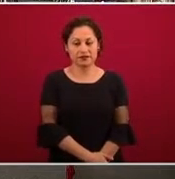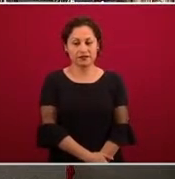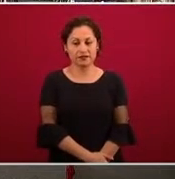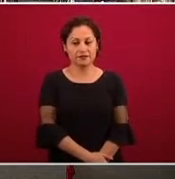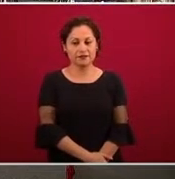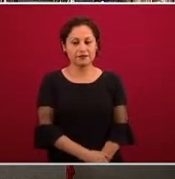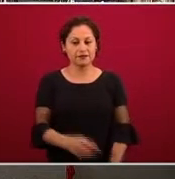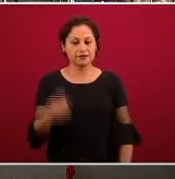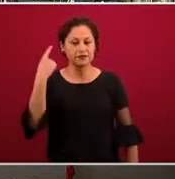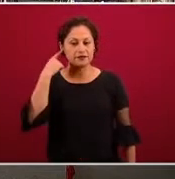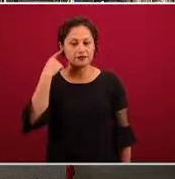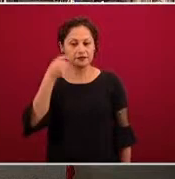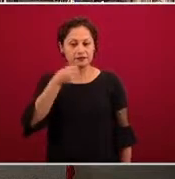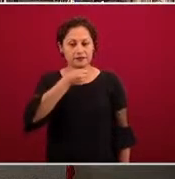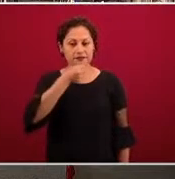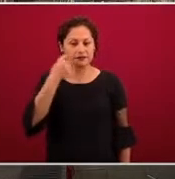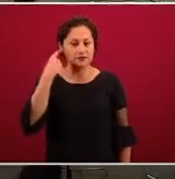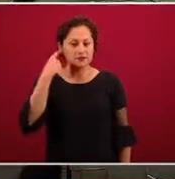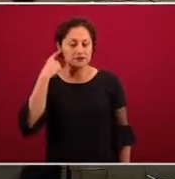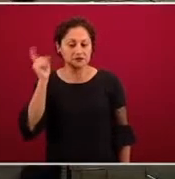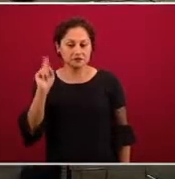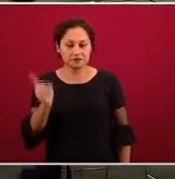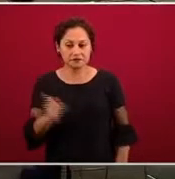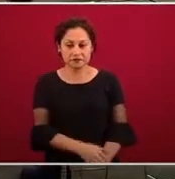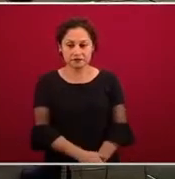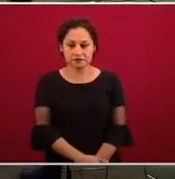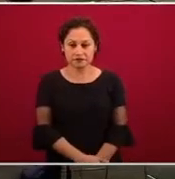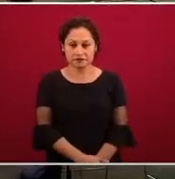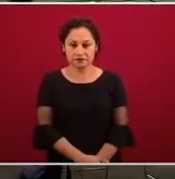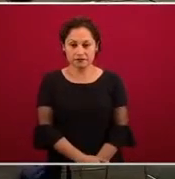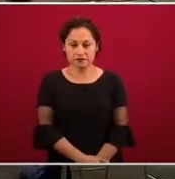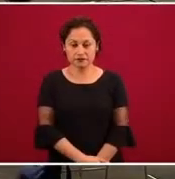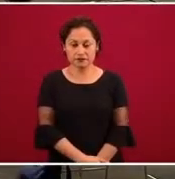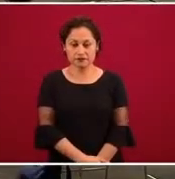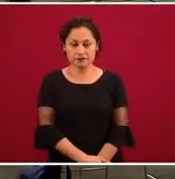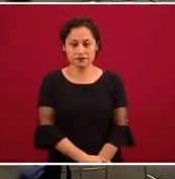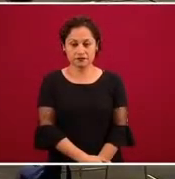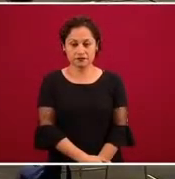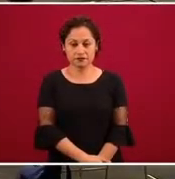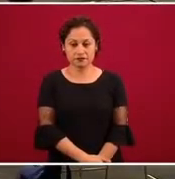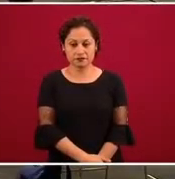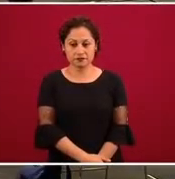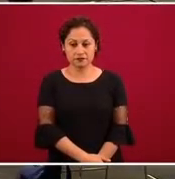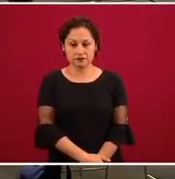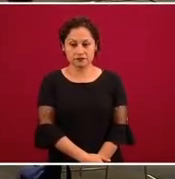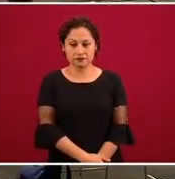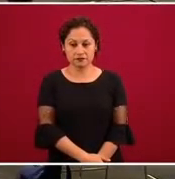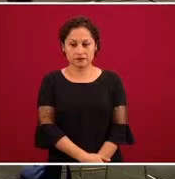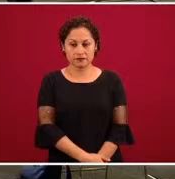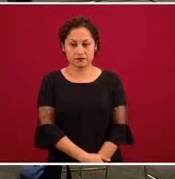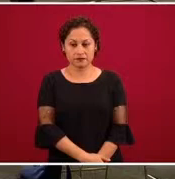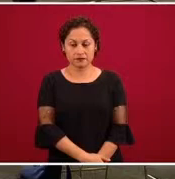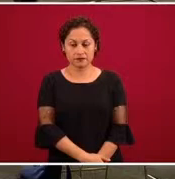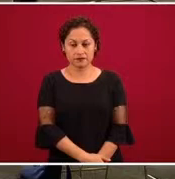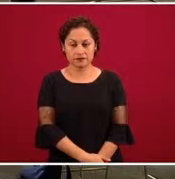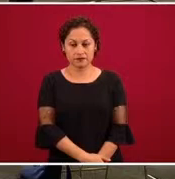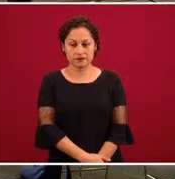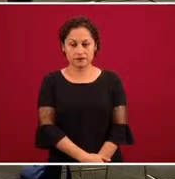We're having some problems with the sound. The question is